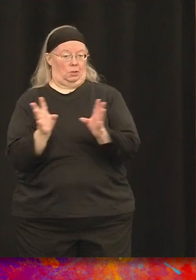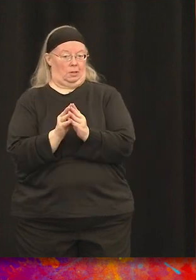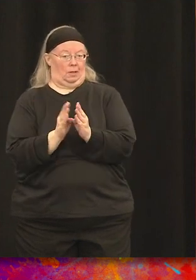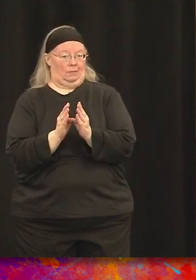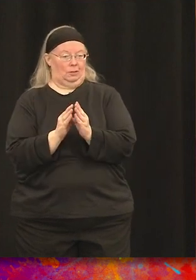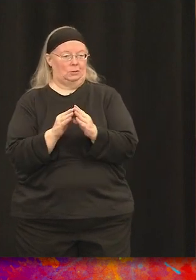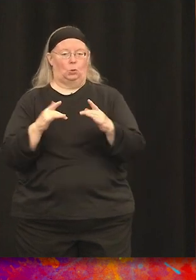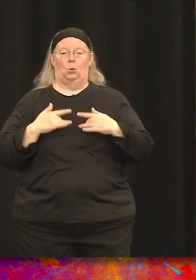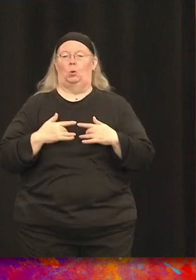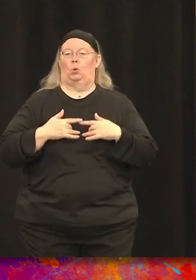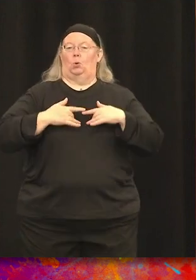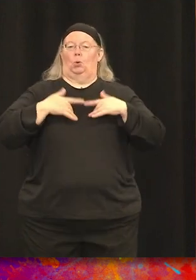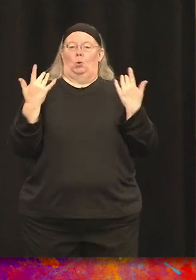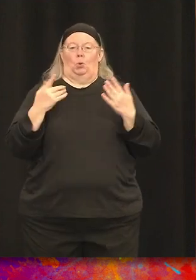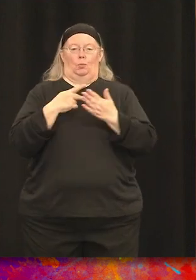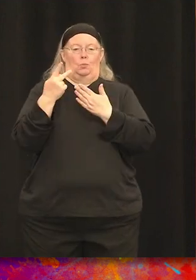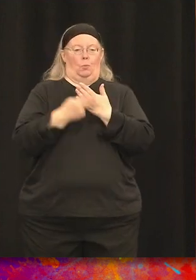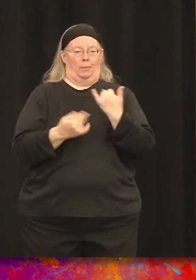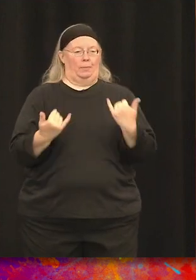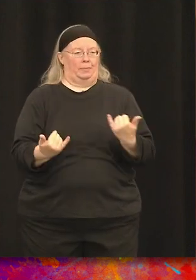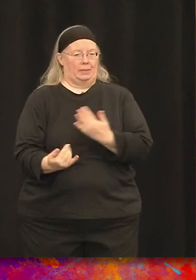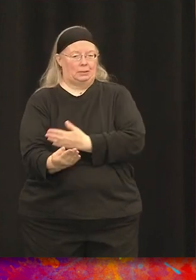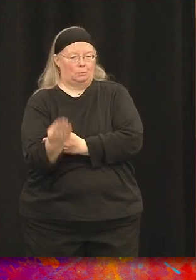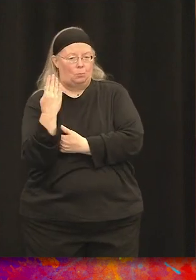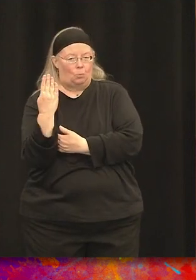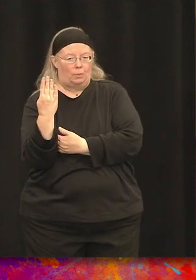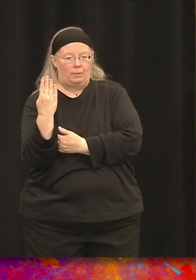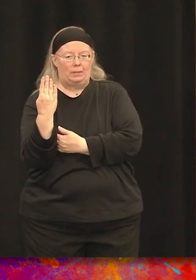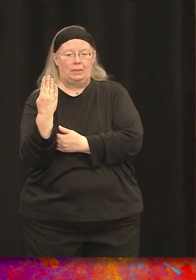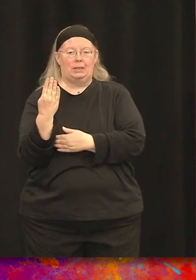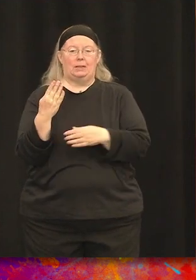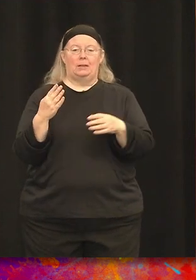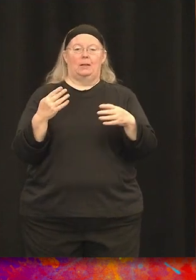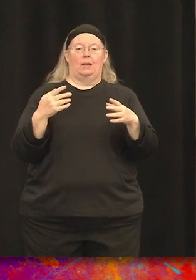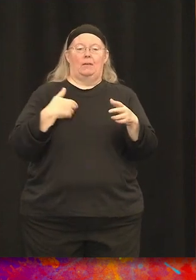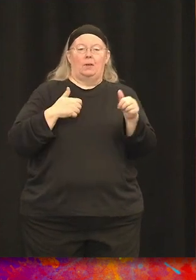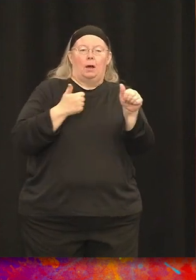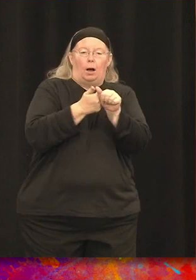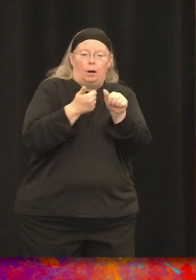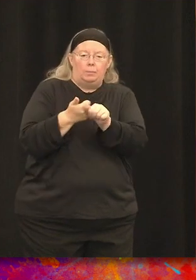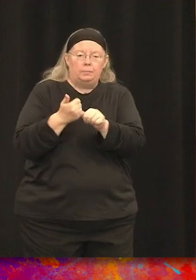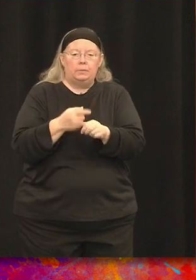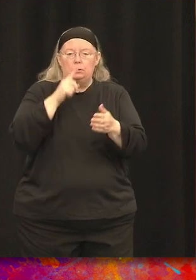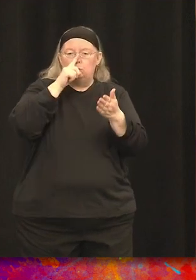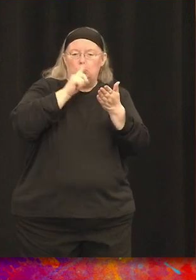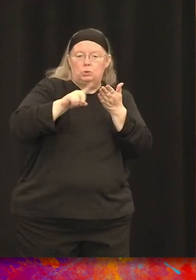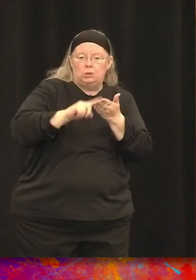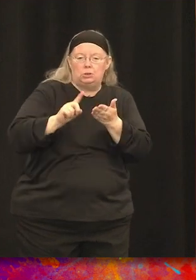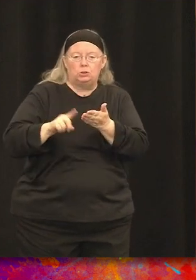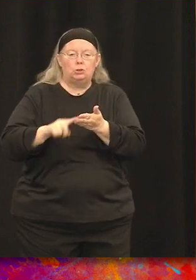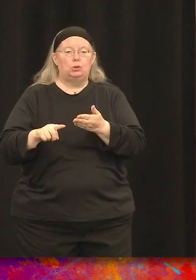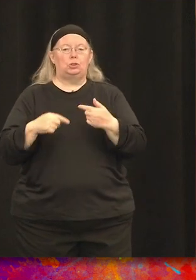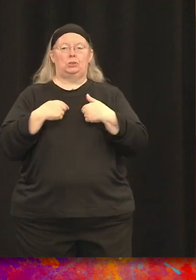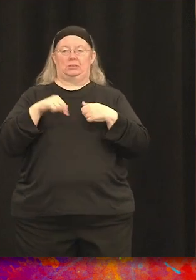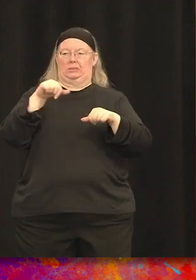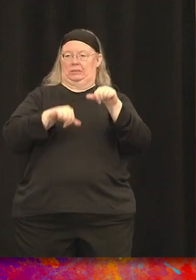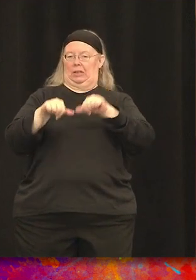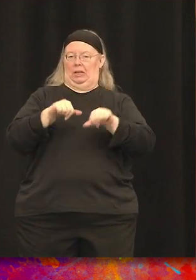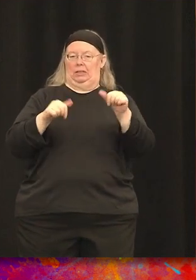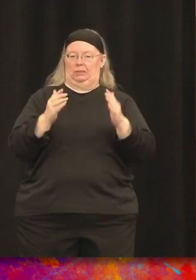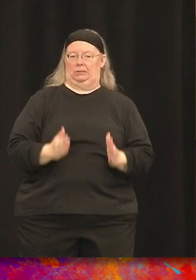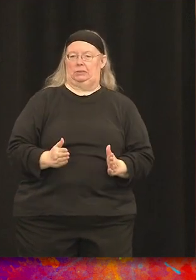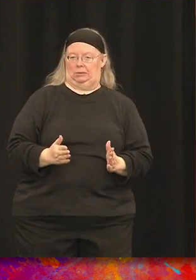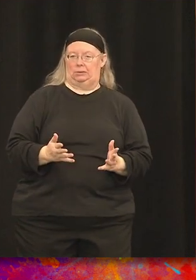morning full of research updates from distinguished members of our scientific community, and we're also going to hear